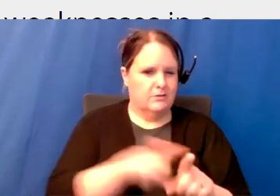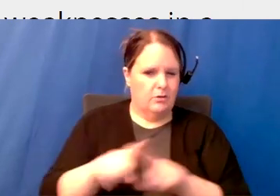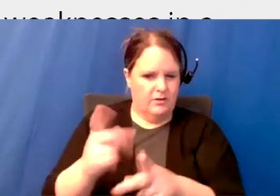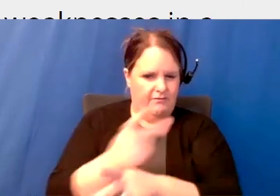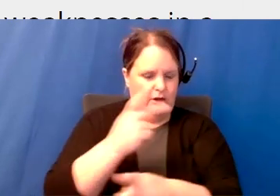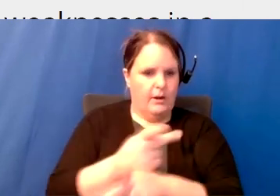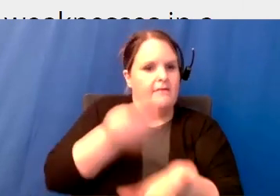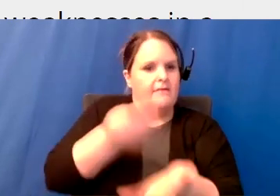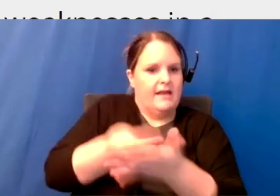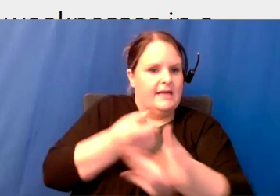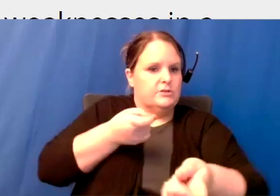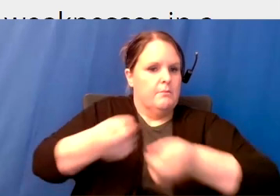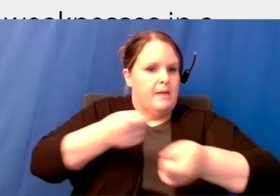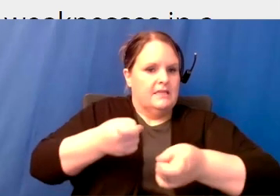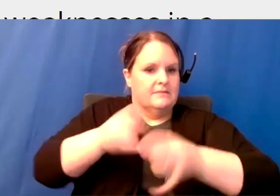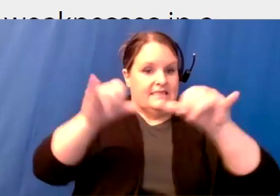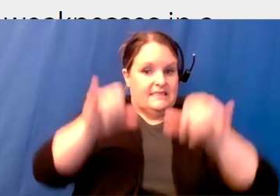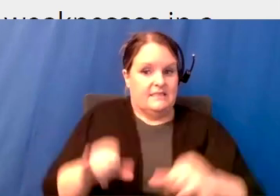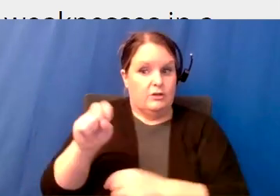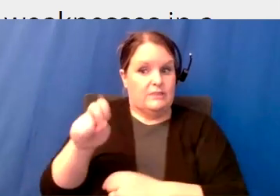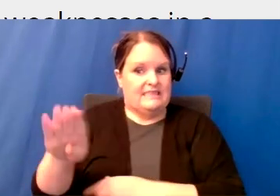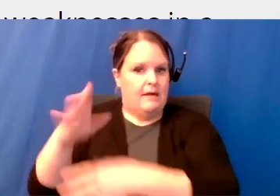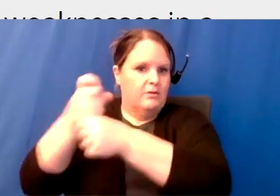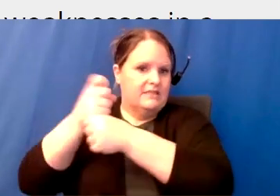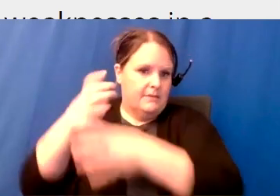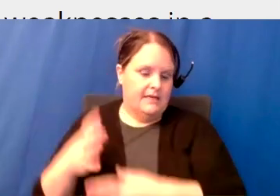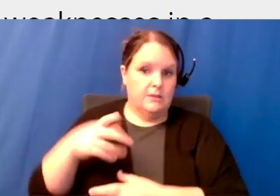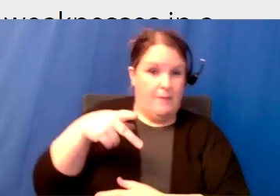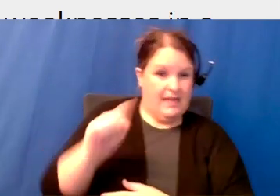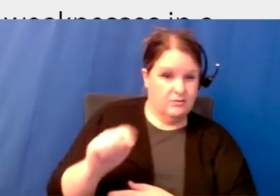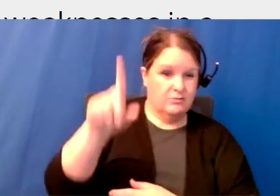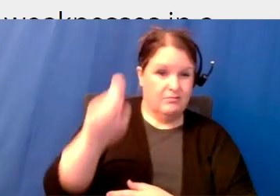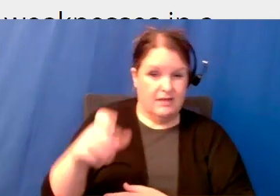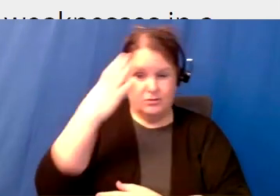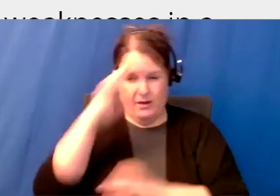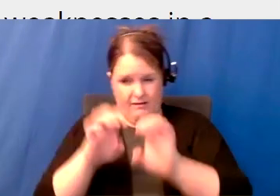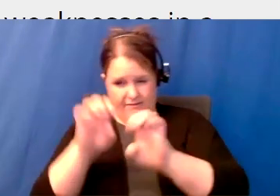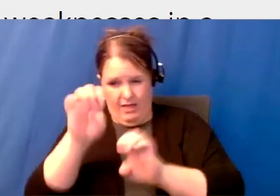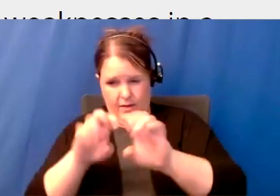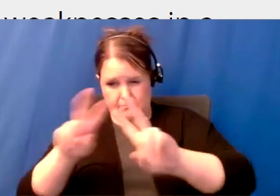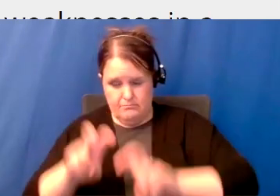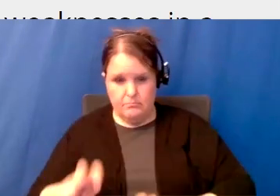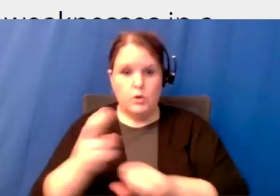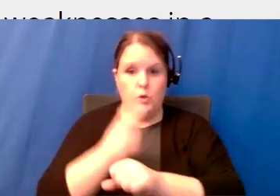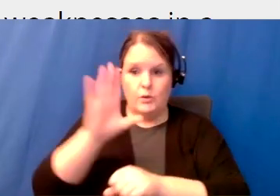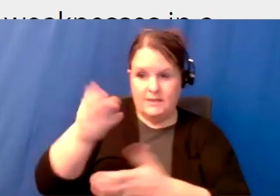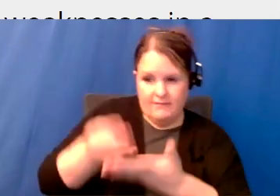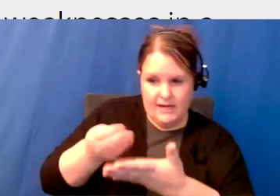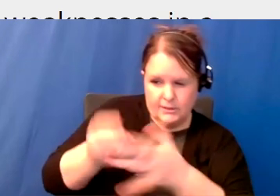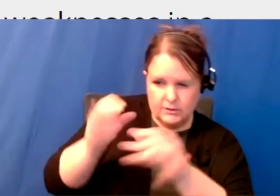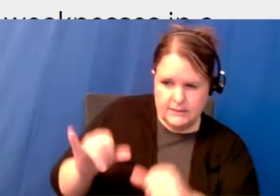management system of subrecipients, right? So the pass-through entity needs to evaluate its own financial management system as well as those